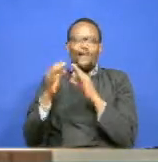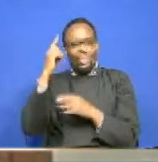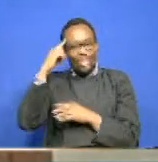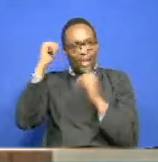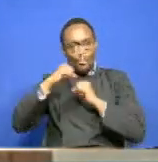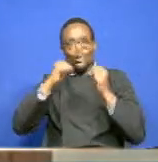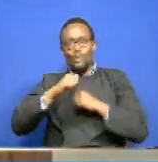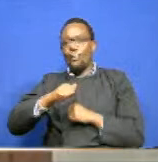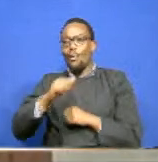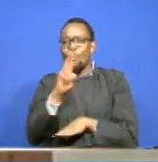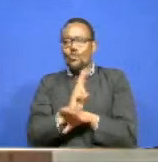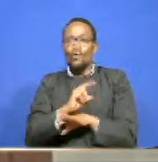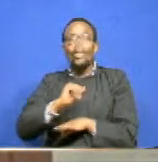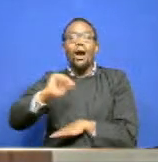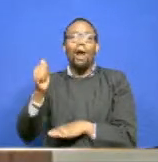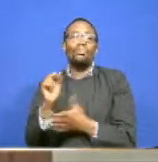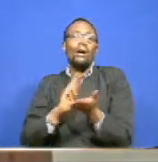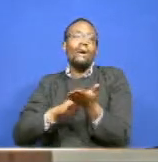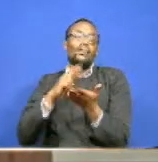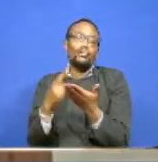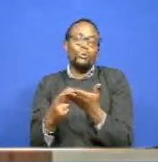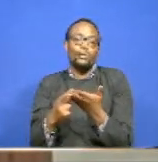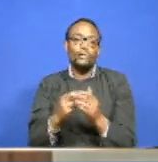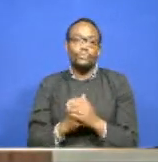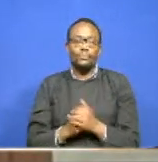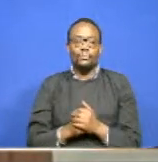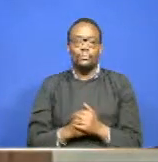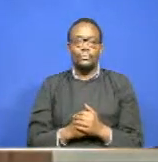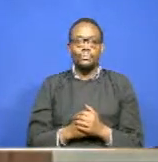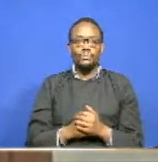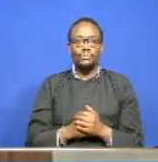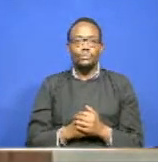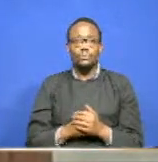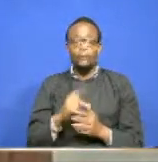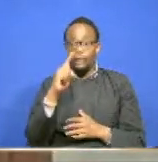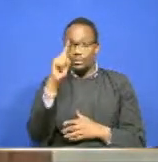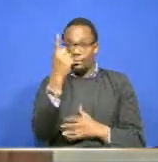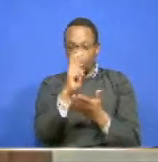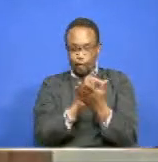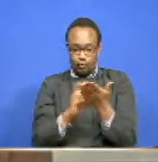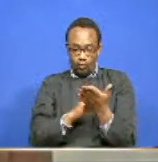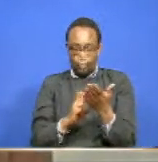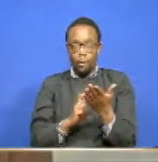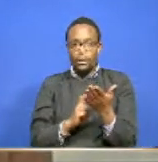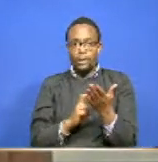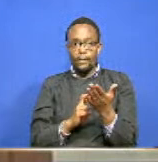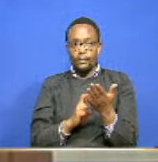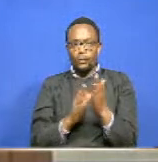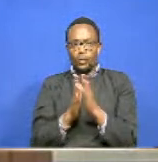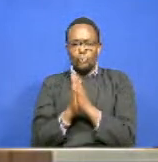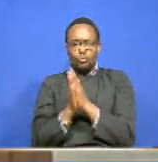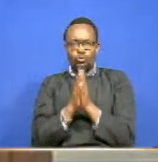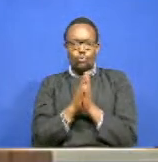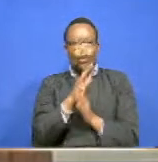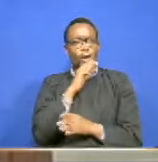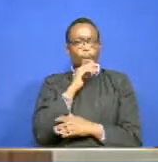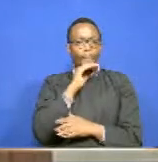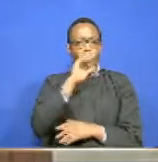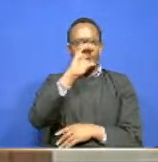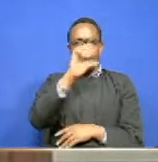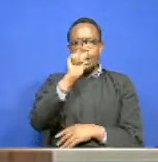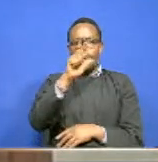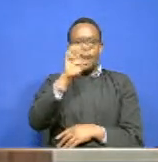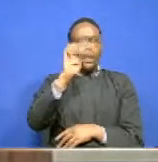other resources. If you go to the first reading, the story of Caleb as explained in